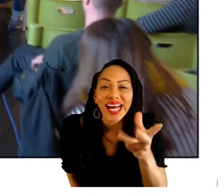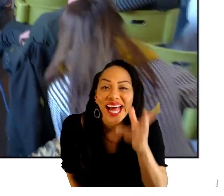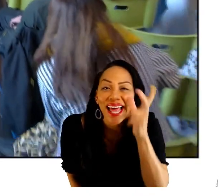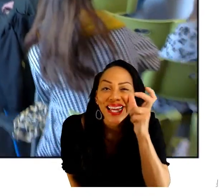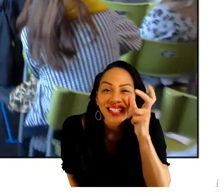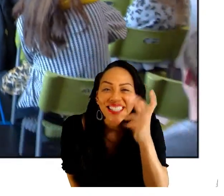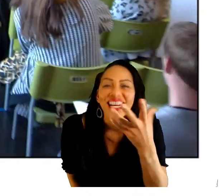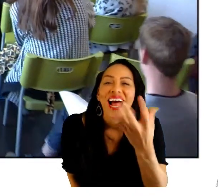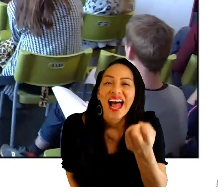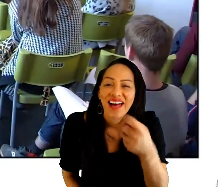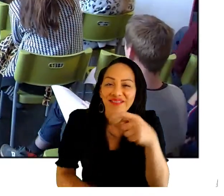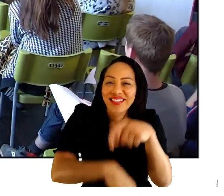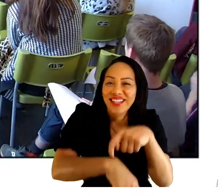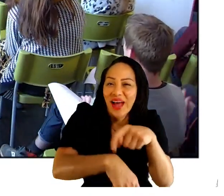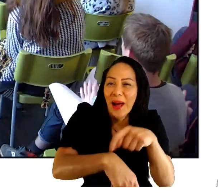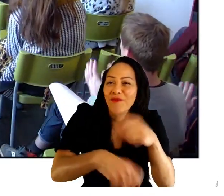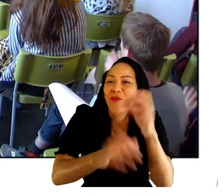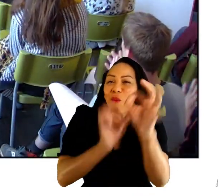now.